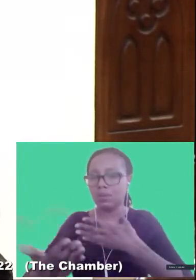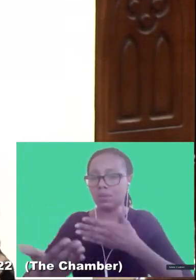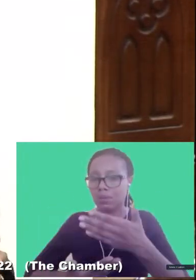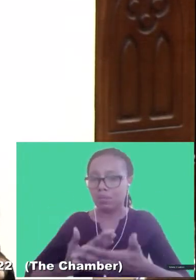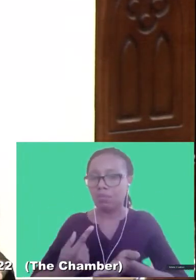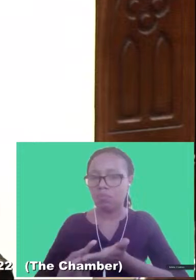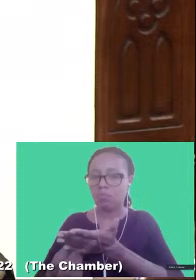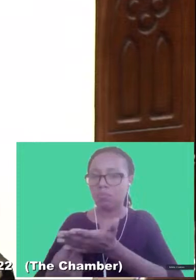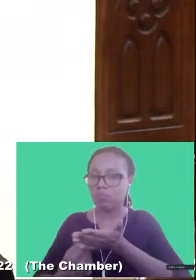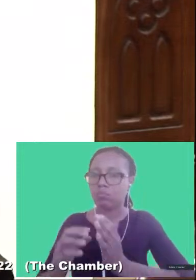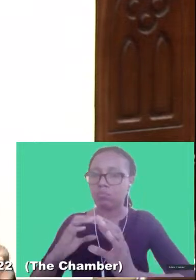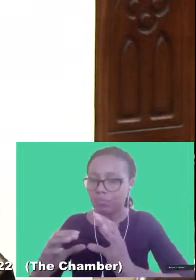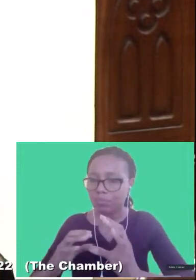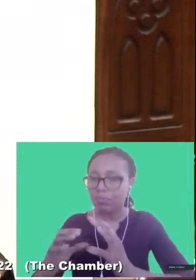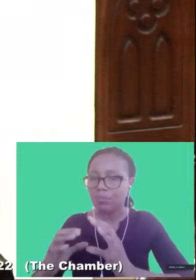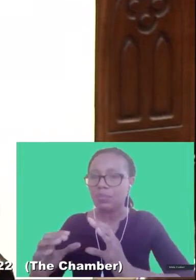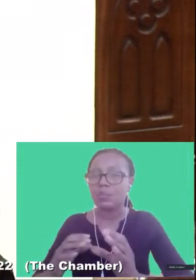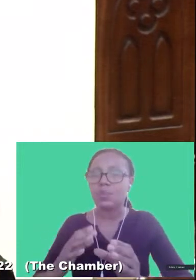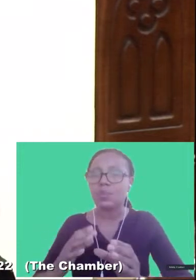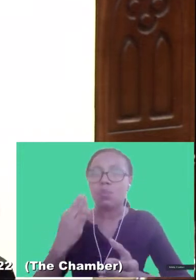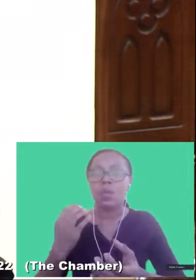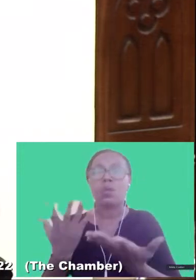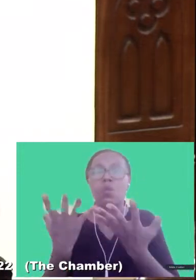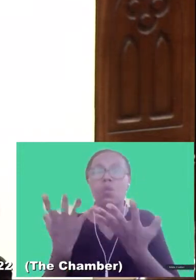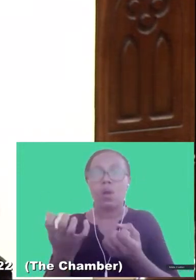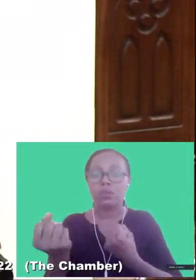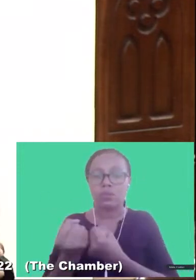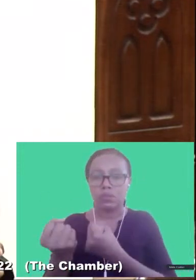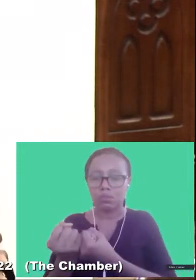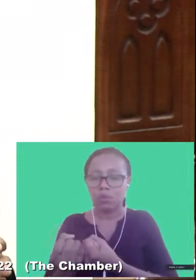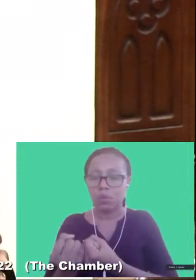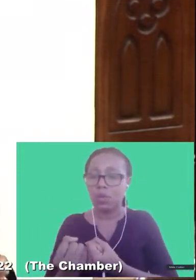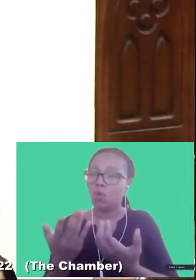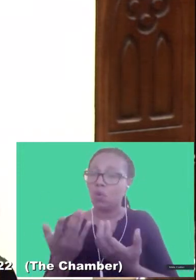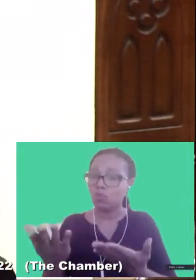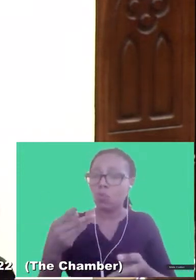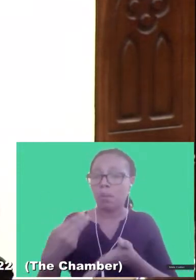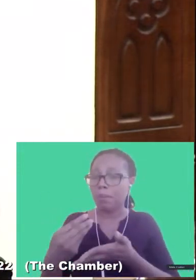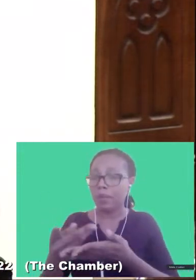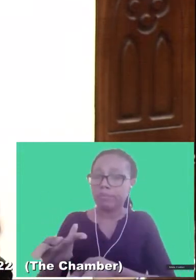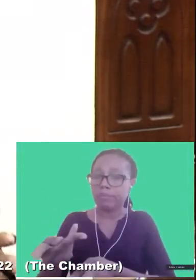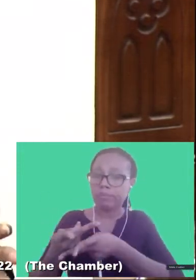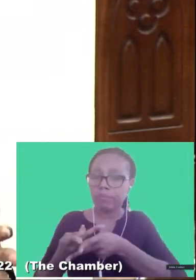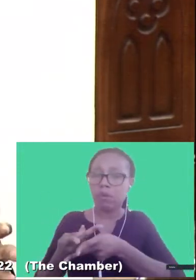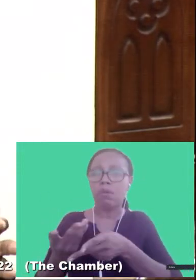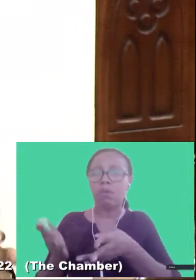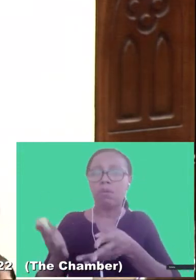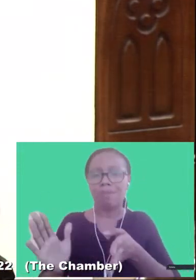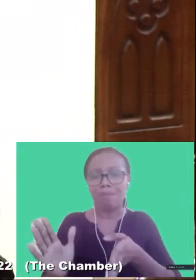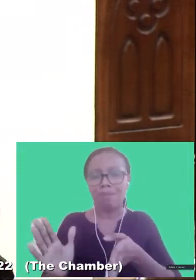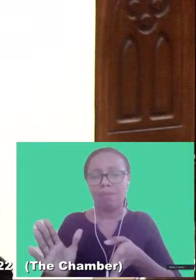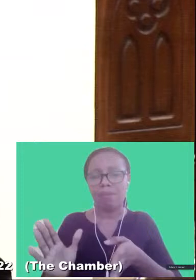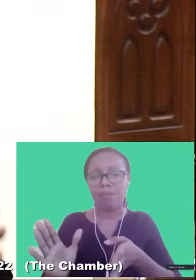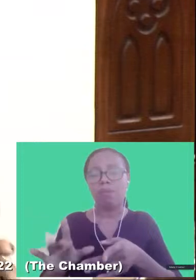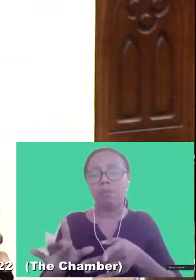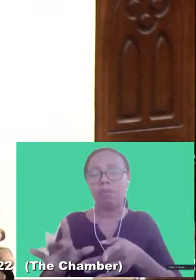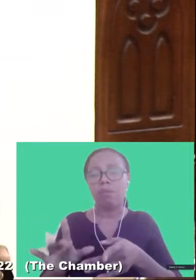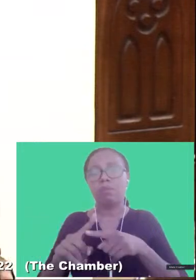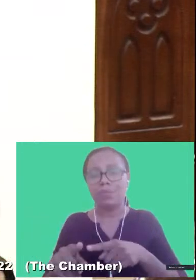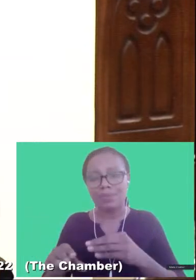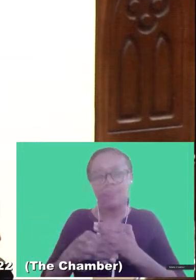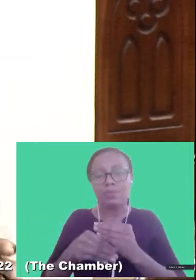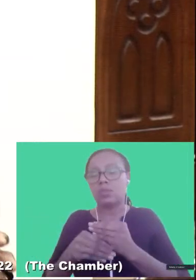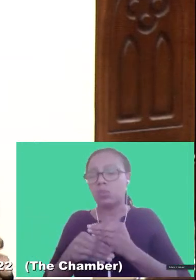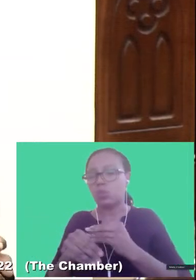also helping them, monitoring them, not because we want to know their business, but monitoring them and ensuring that they're making